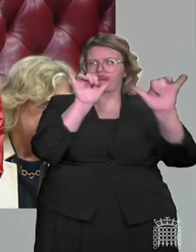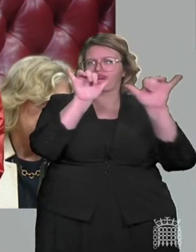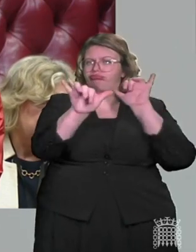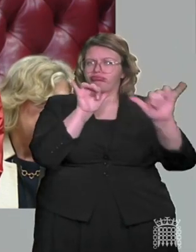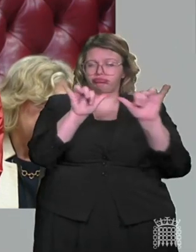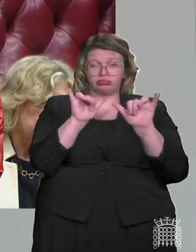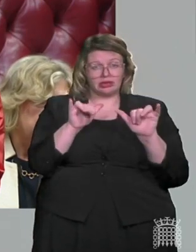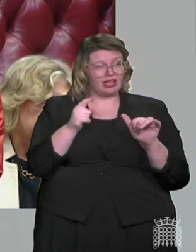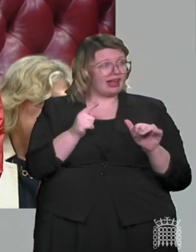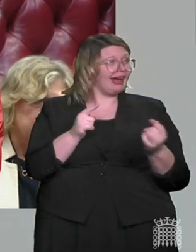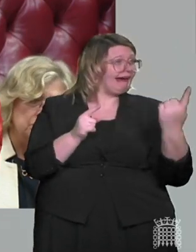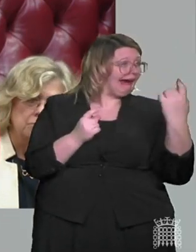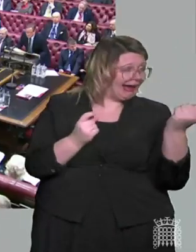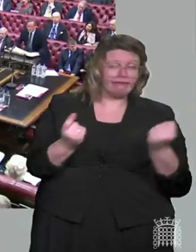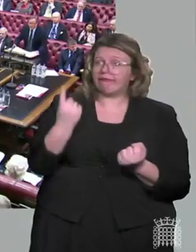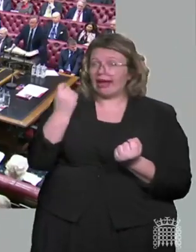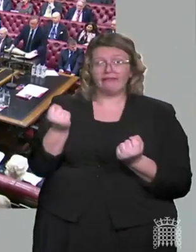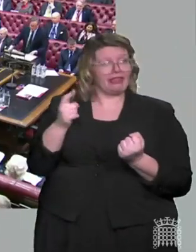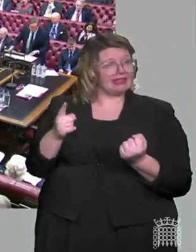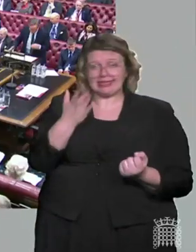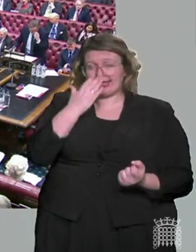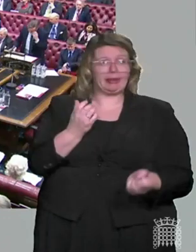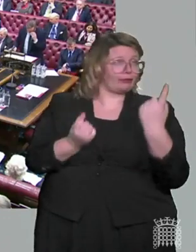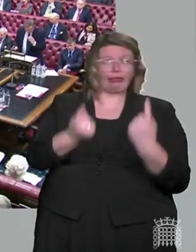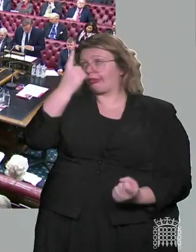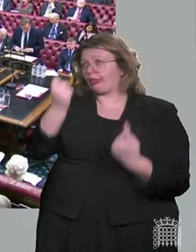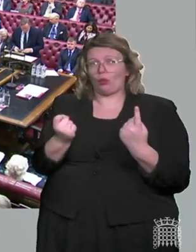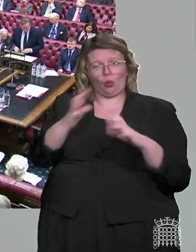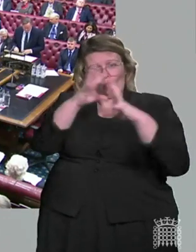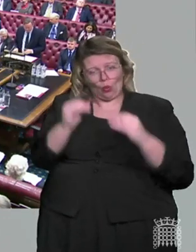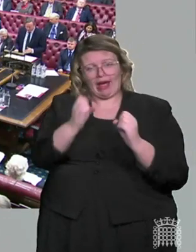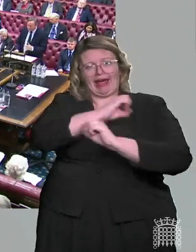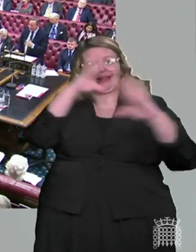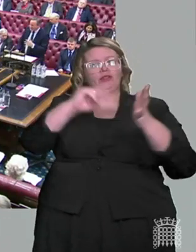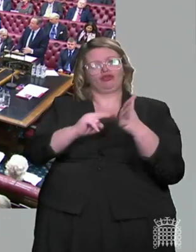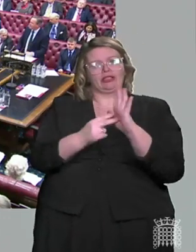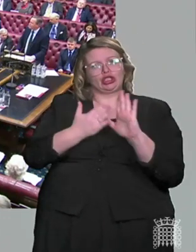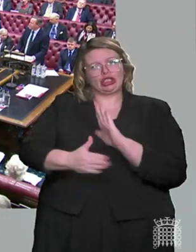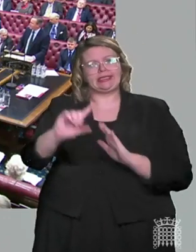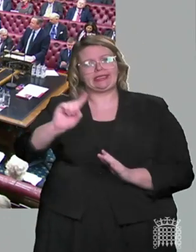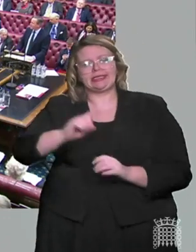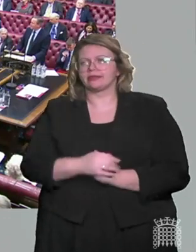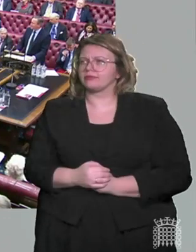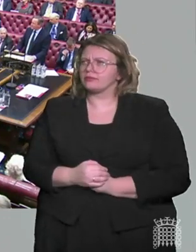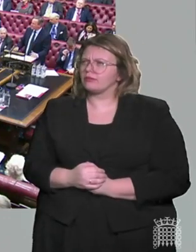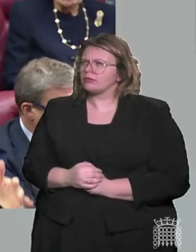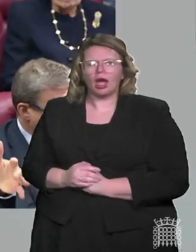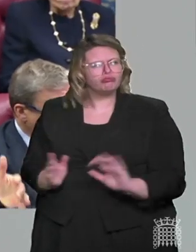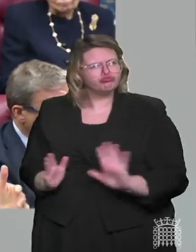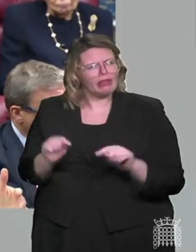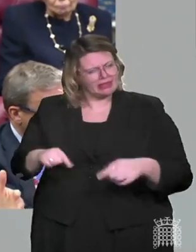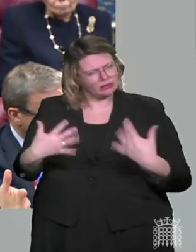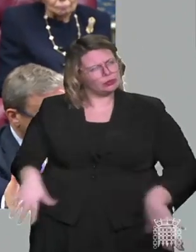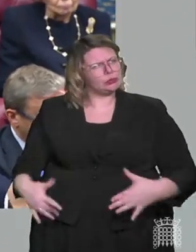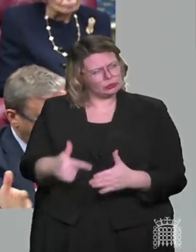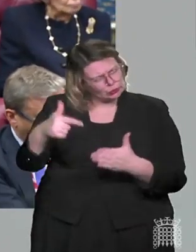is there a real strategy here for our security? I would say to the noble lady, this is a deeply strategic approach. I mean, first of all, it